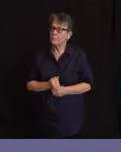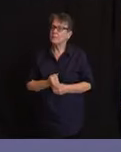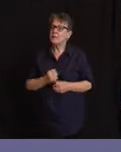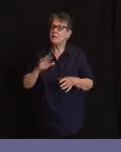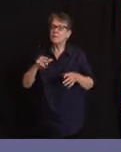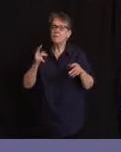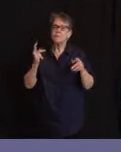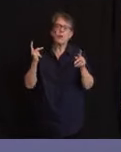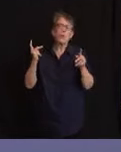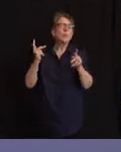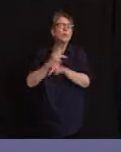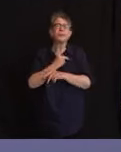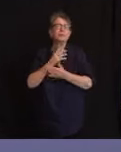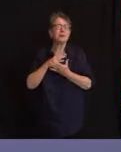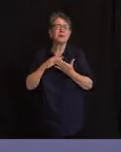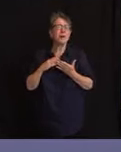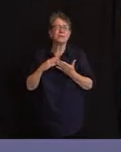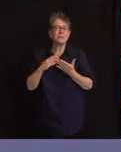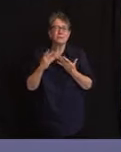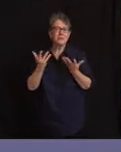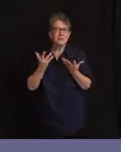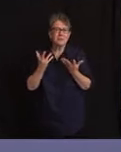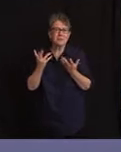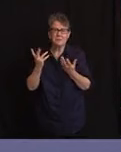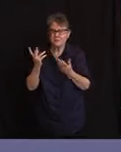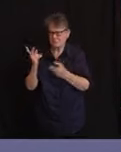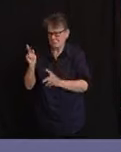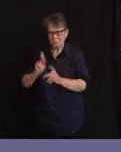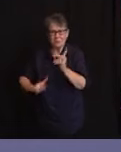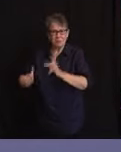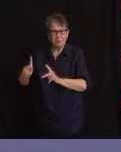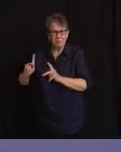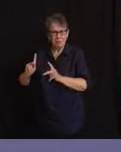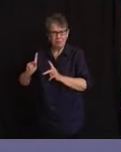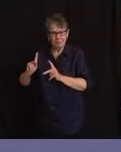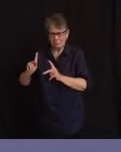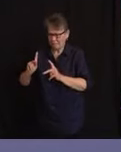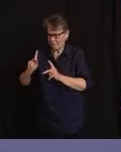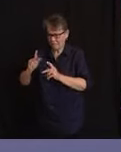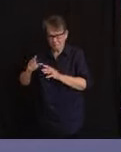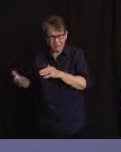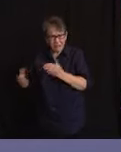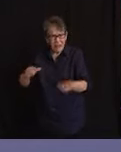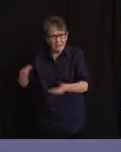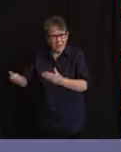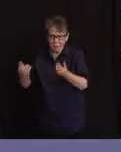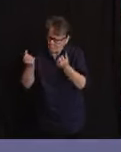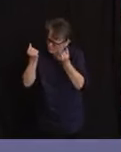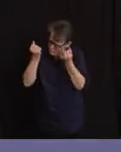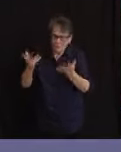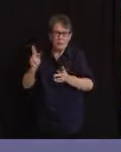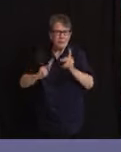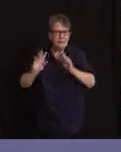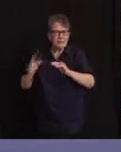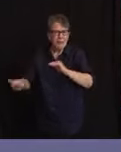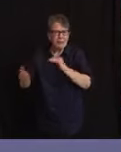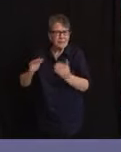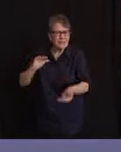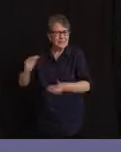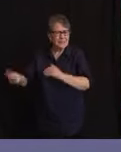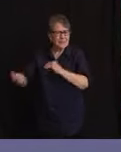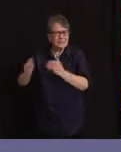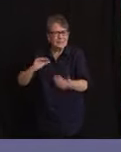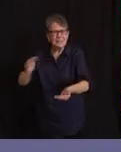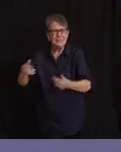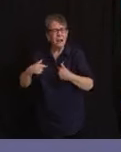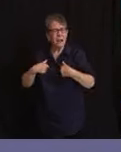jaw-droppingly large already, and each one of them a precious life. My nightmare scenario right now is that people